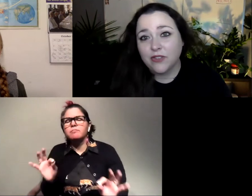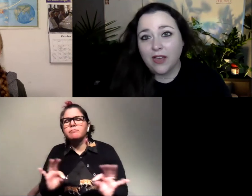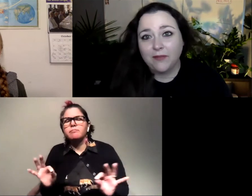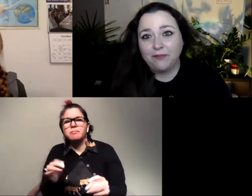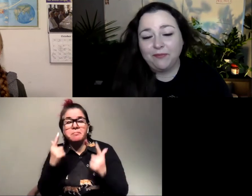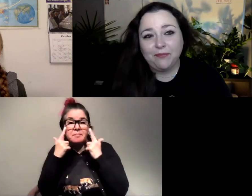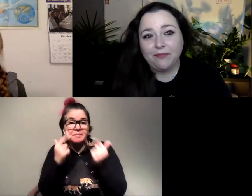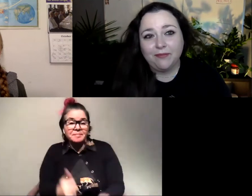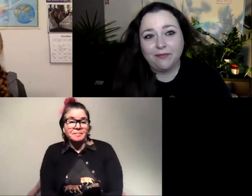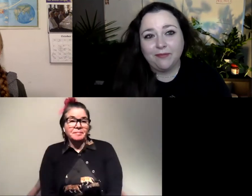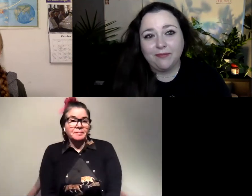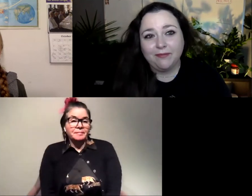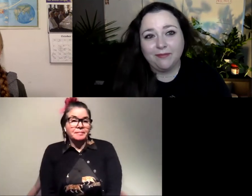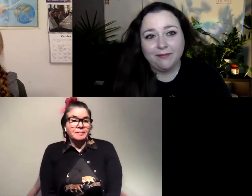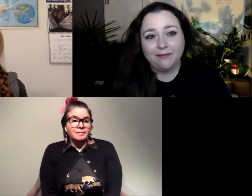as you'd like.